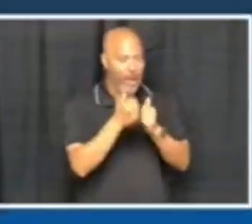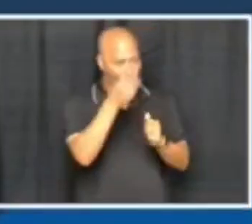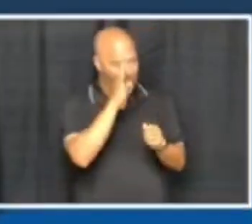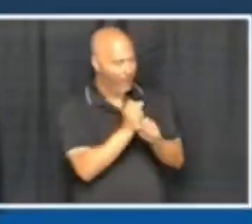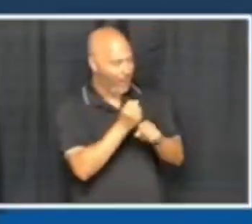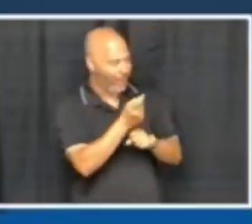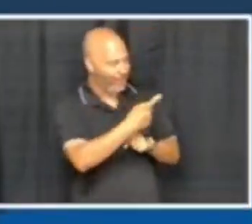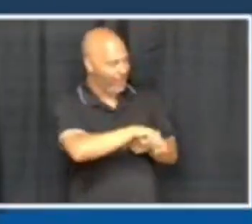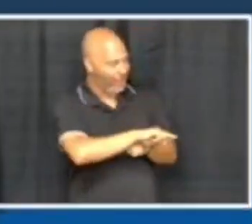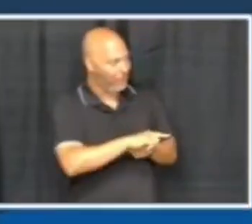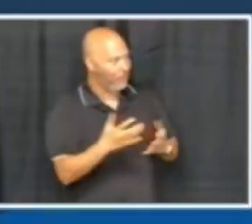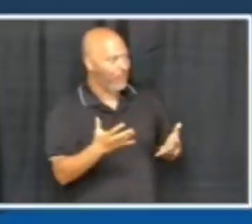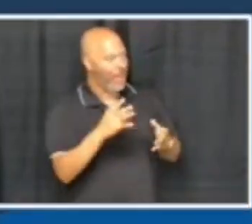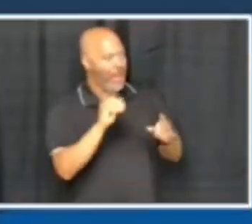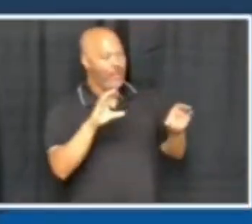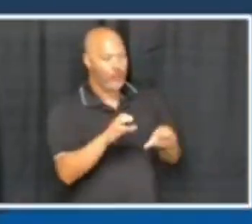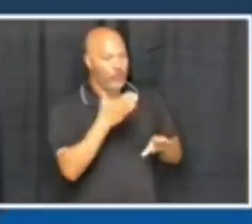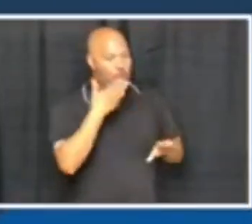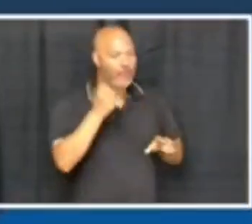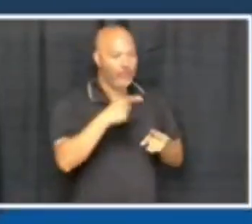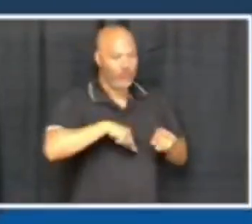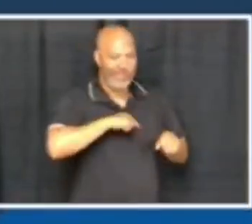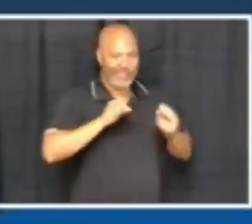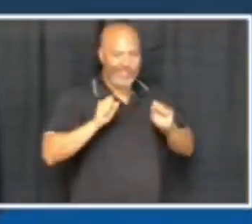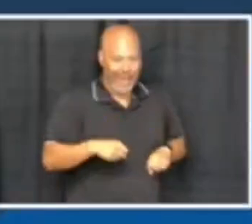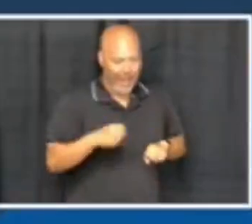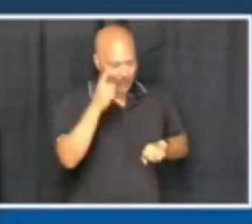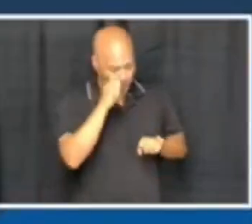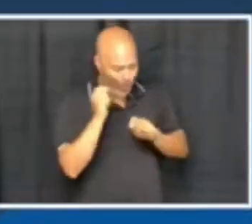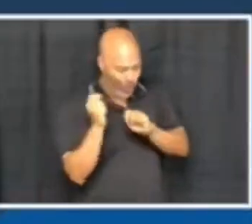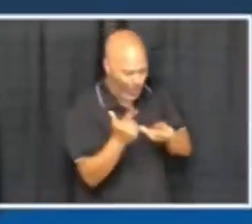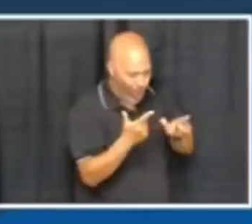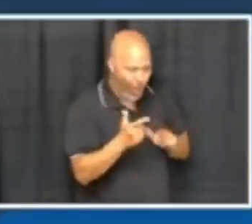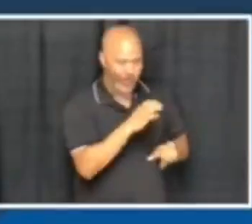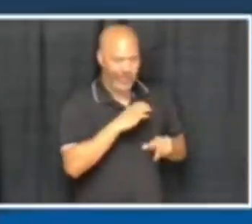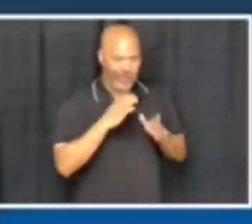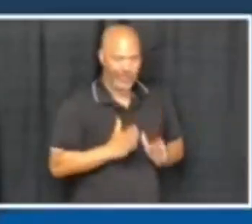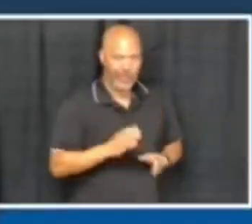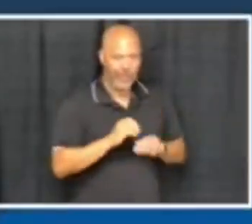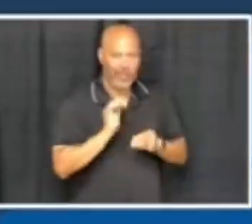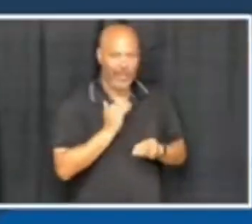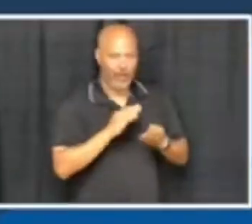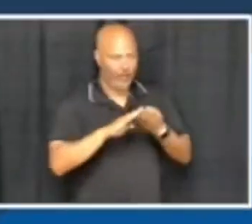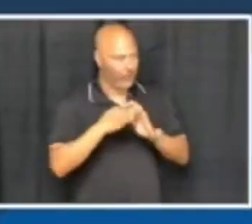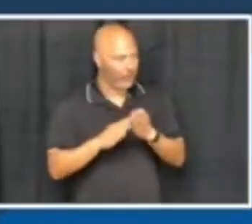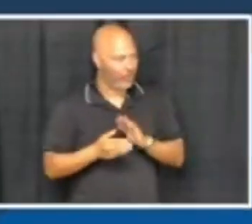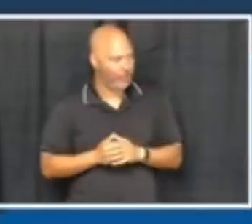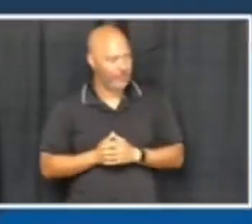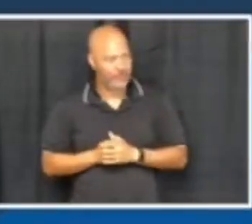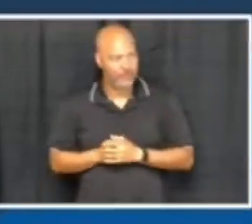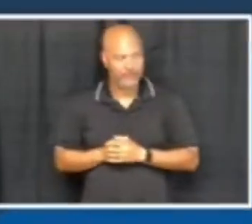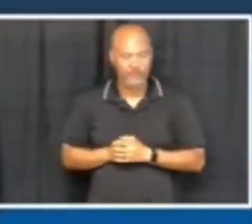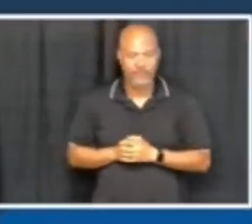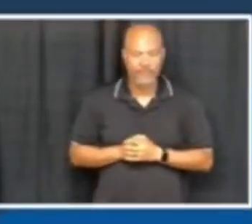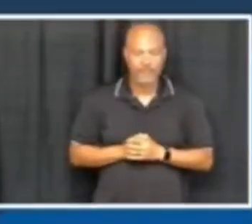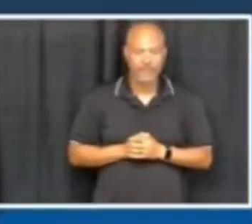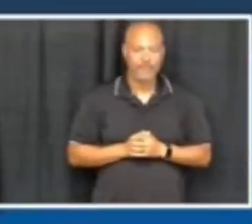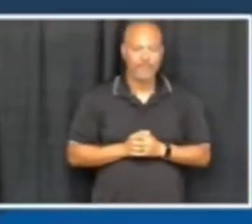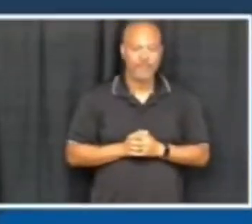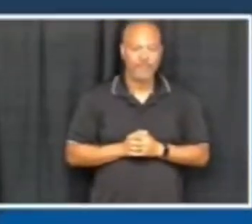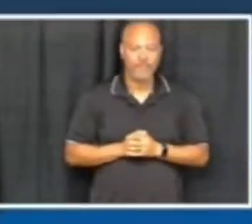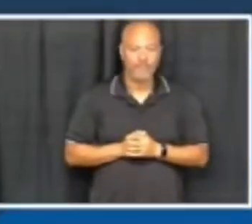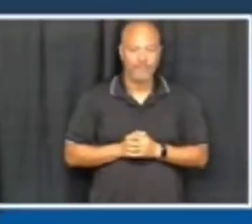them, and do the best we can for every citizen in our community. So I think that's